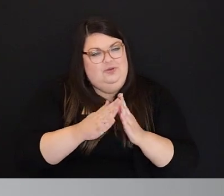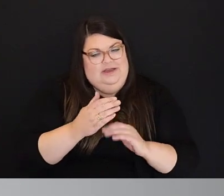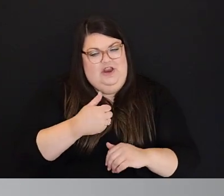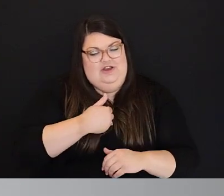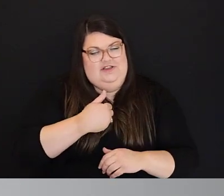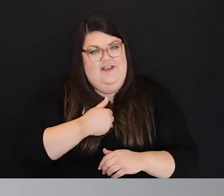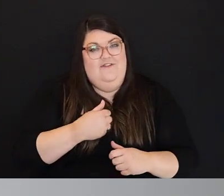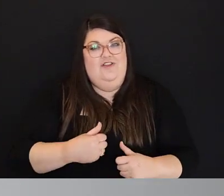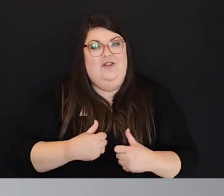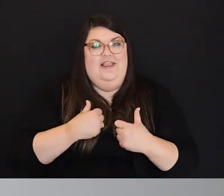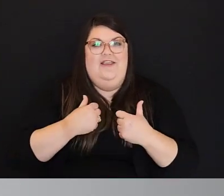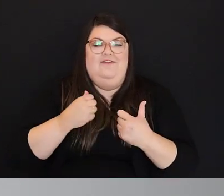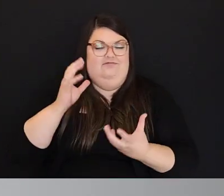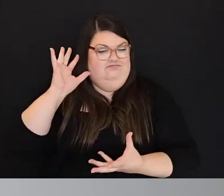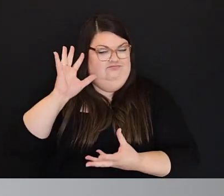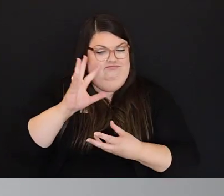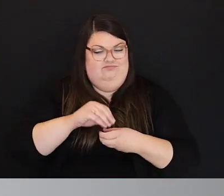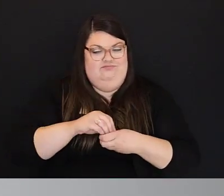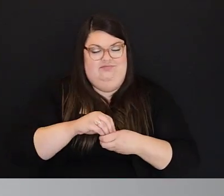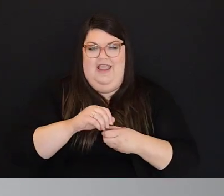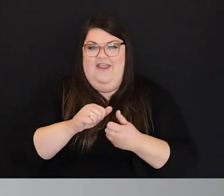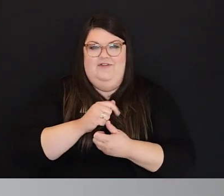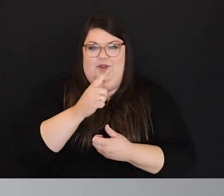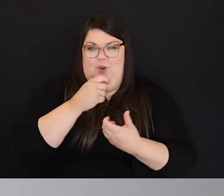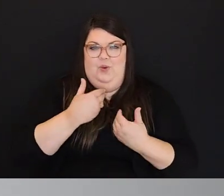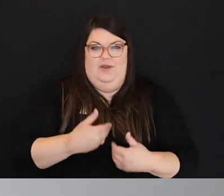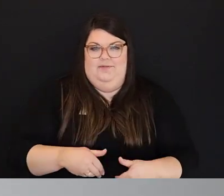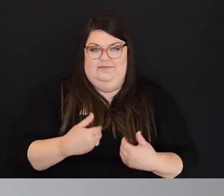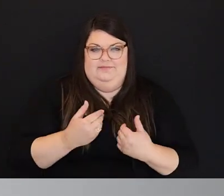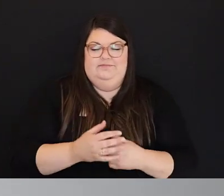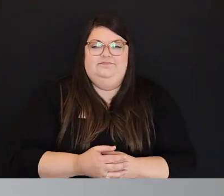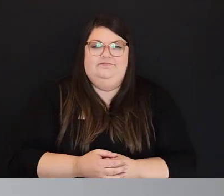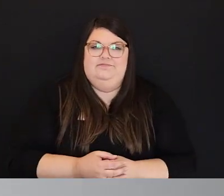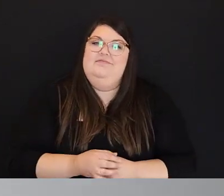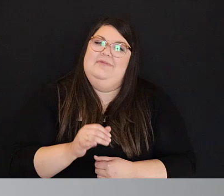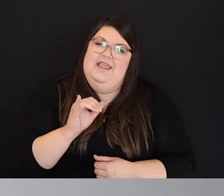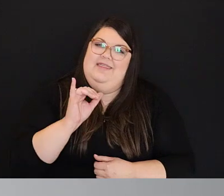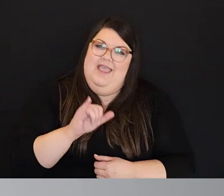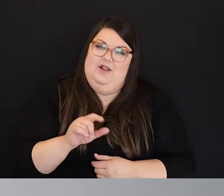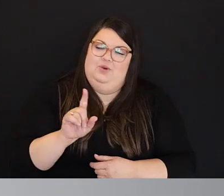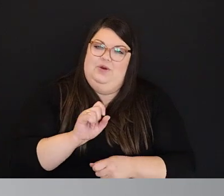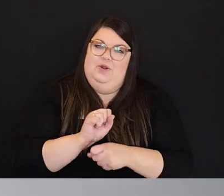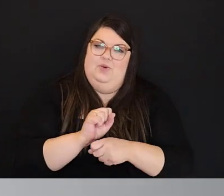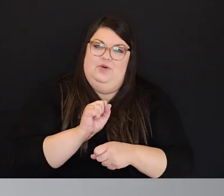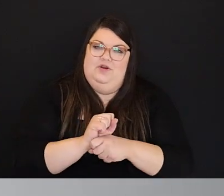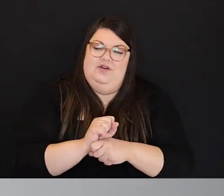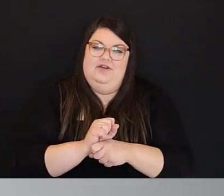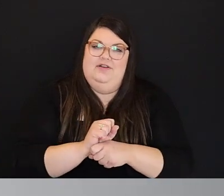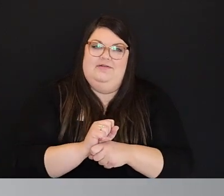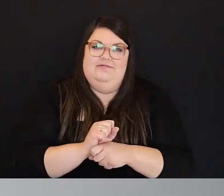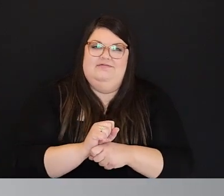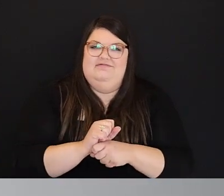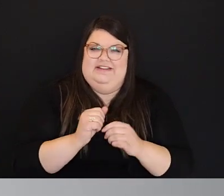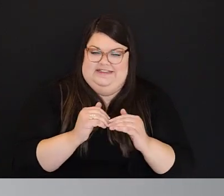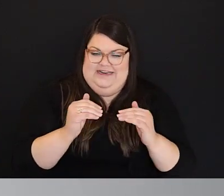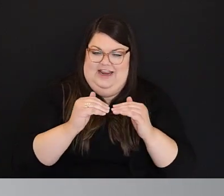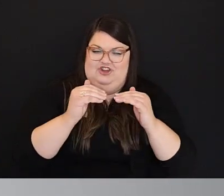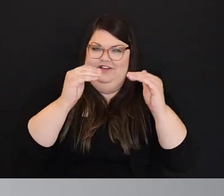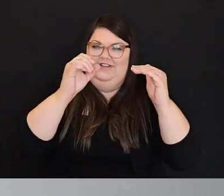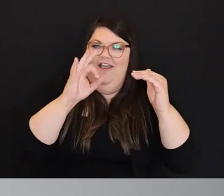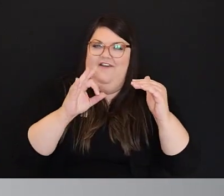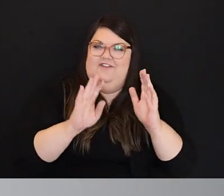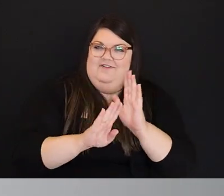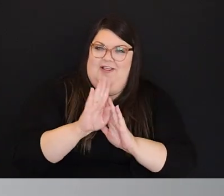basically live our whole being. And I think that that's where the work is kind of like, that's the stages of